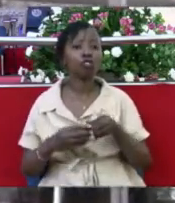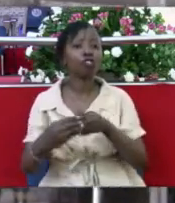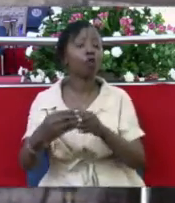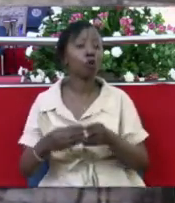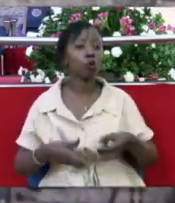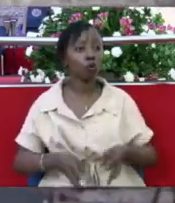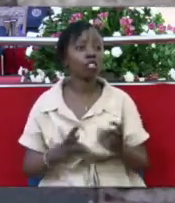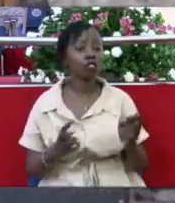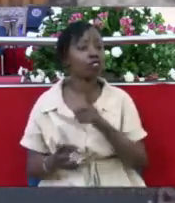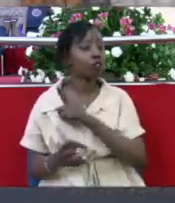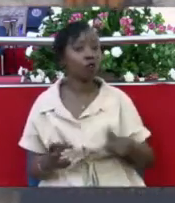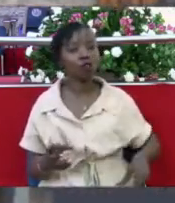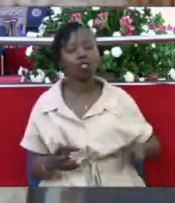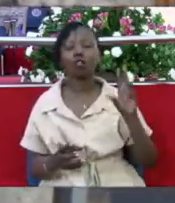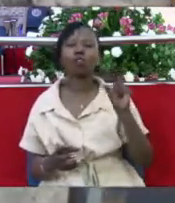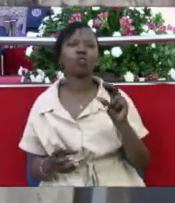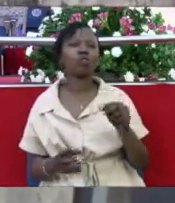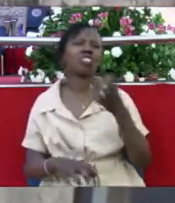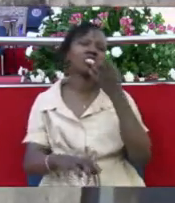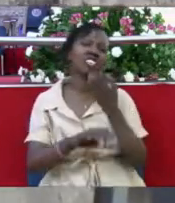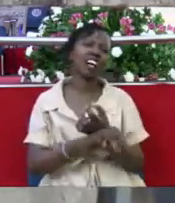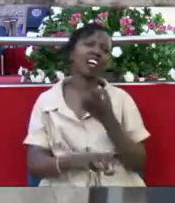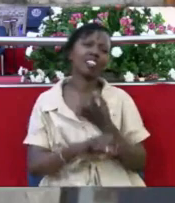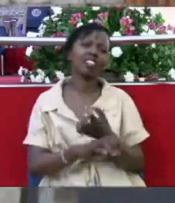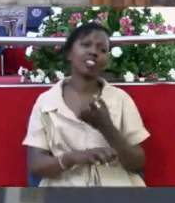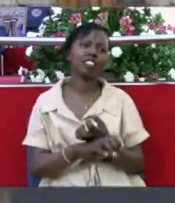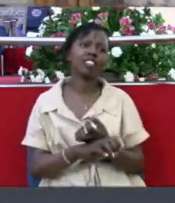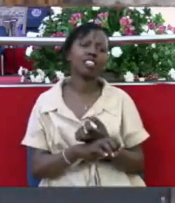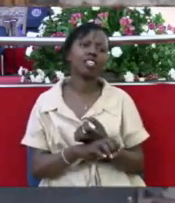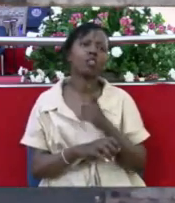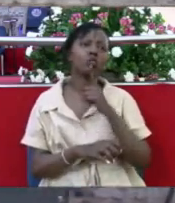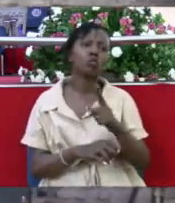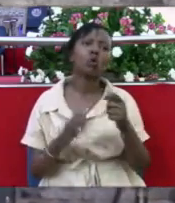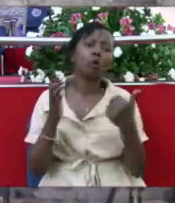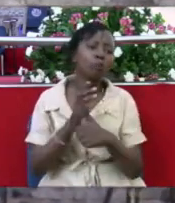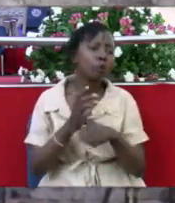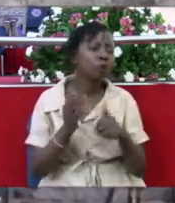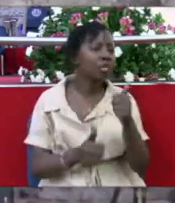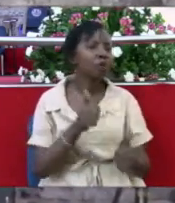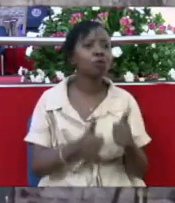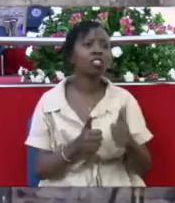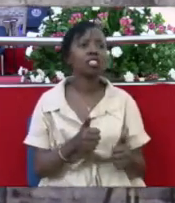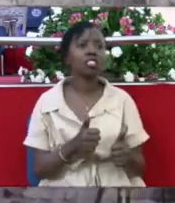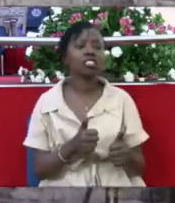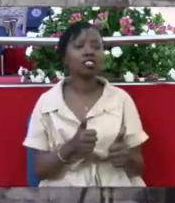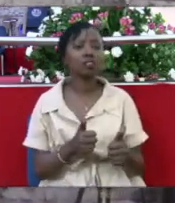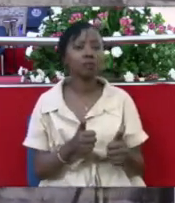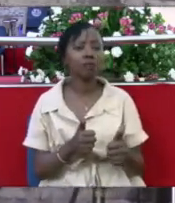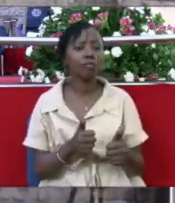rahisi. It is difficult. Ningumu. So what is the problem? Shida basi ni nini? And what is the diagnosis?